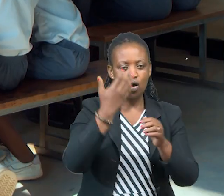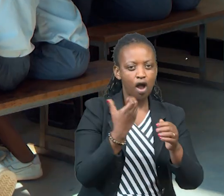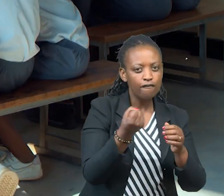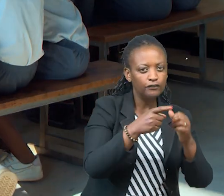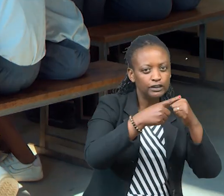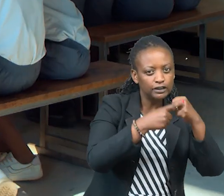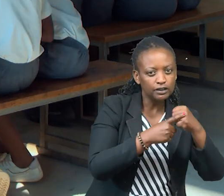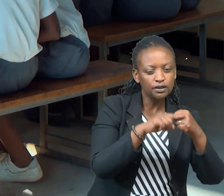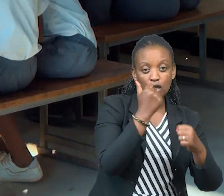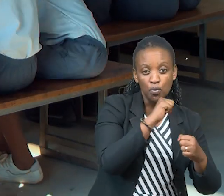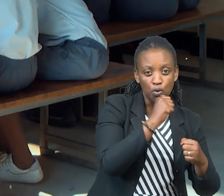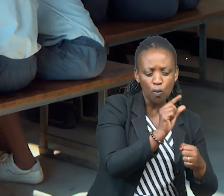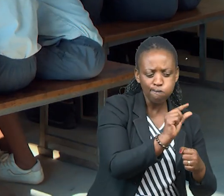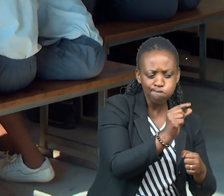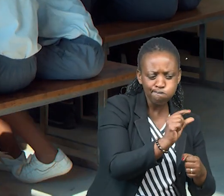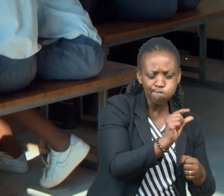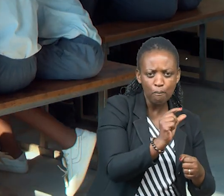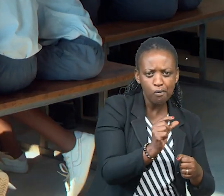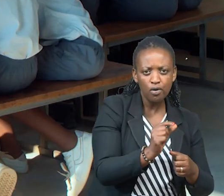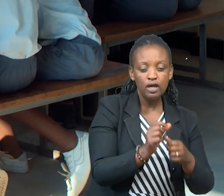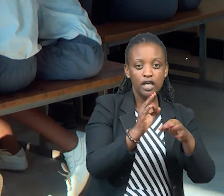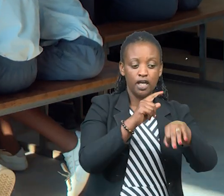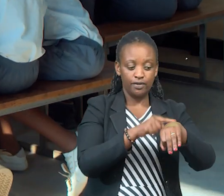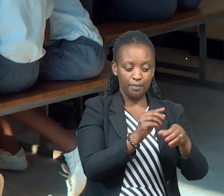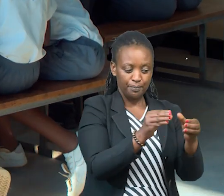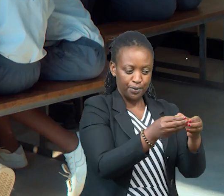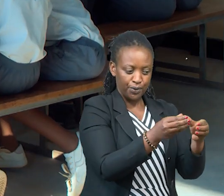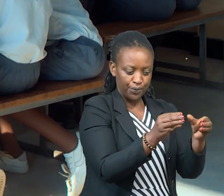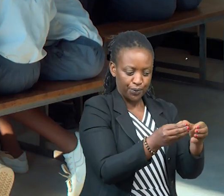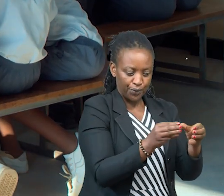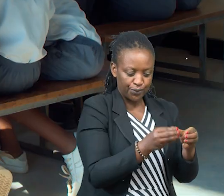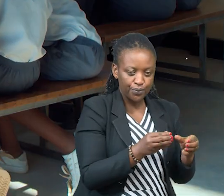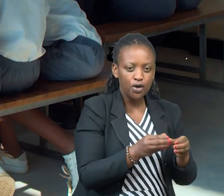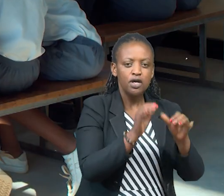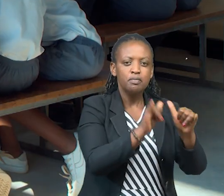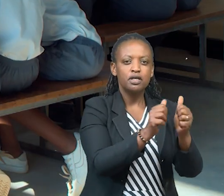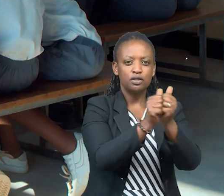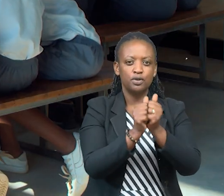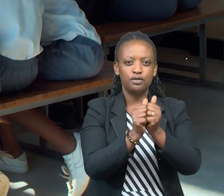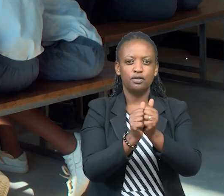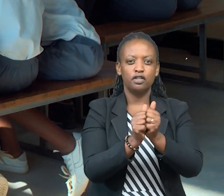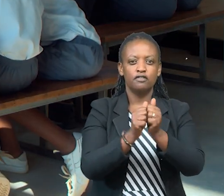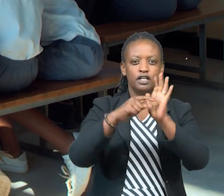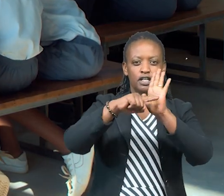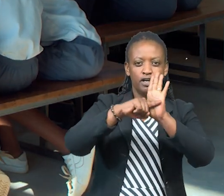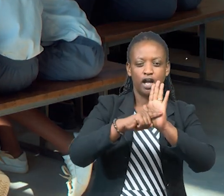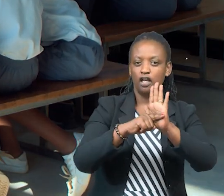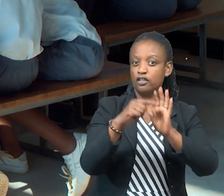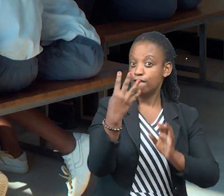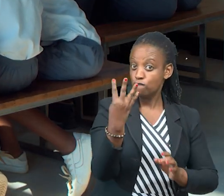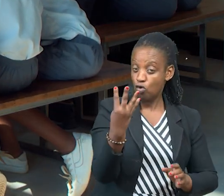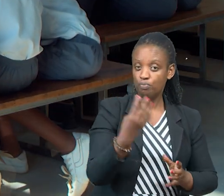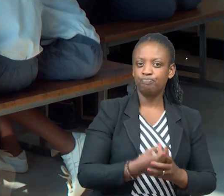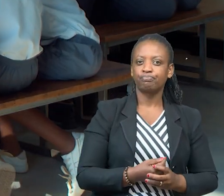6 blue counters. When you pair them, okay, you remain with